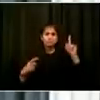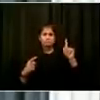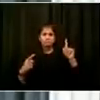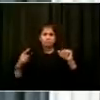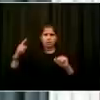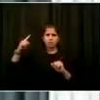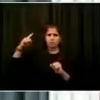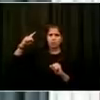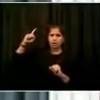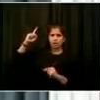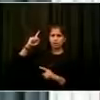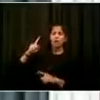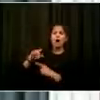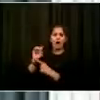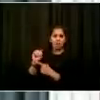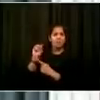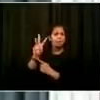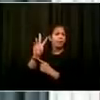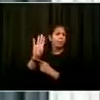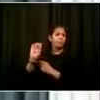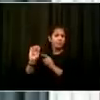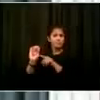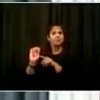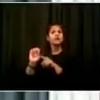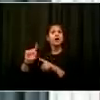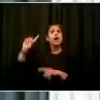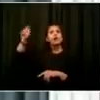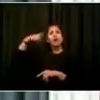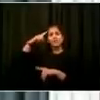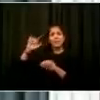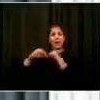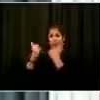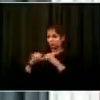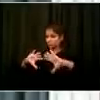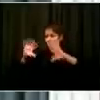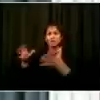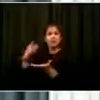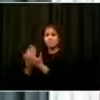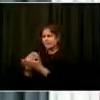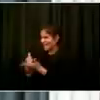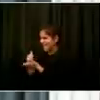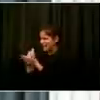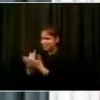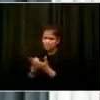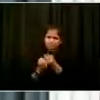of opportunity for success. This is wrong, and this administration is